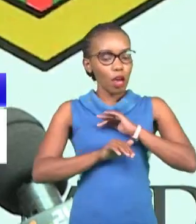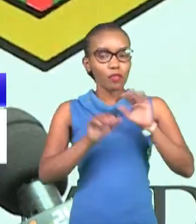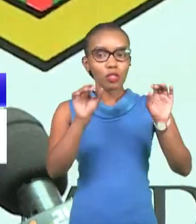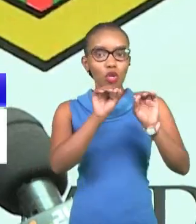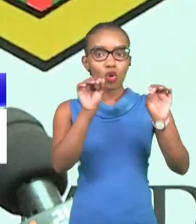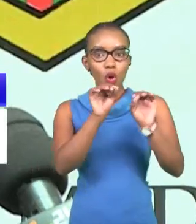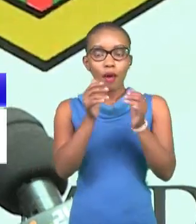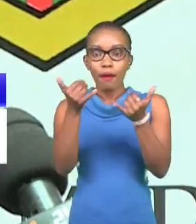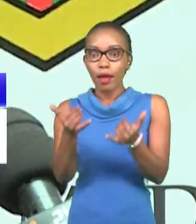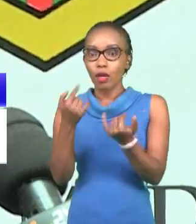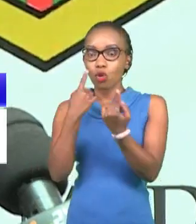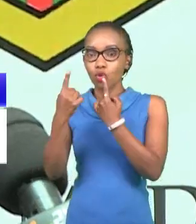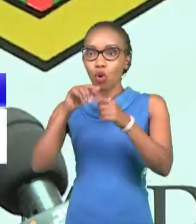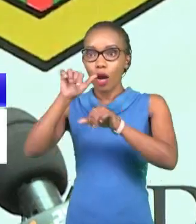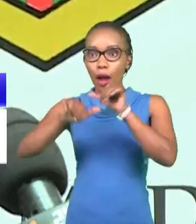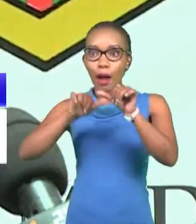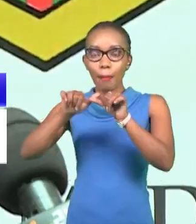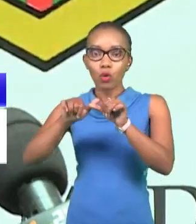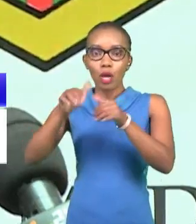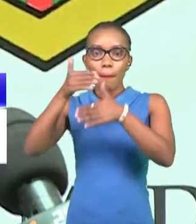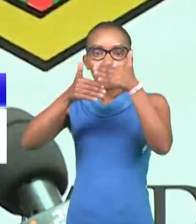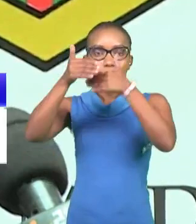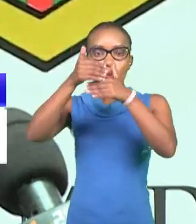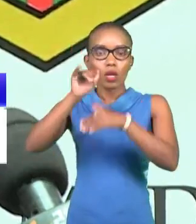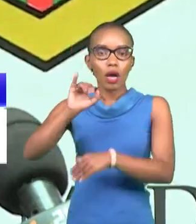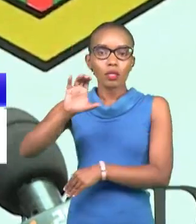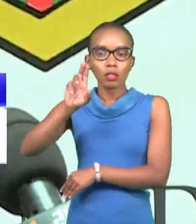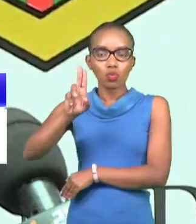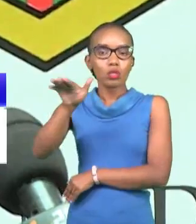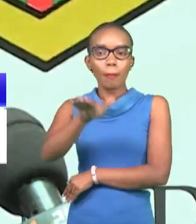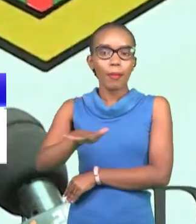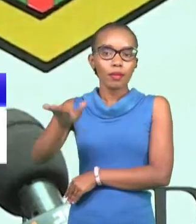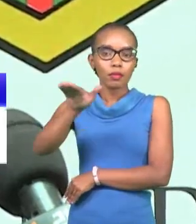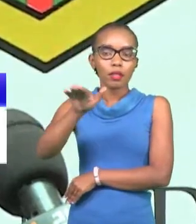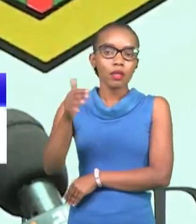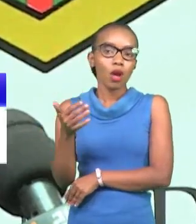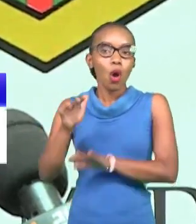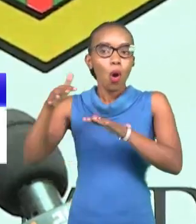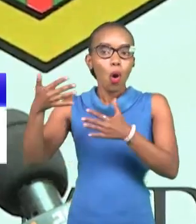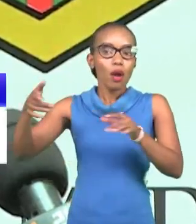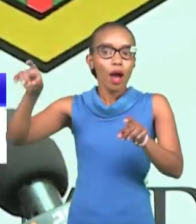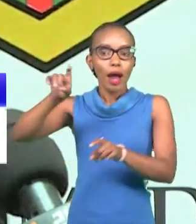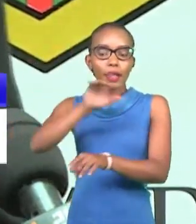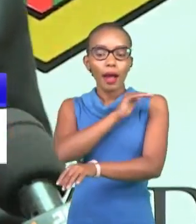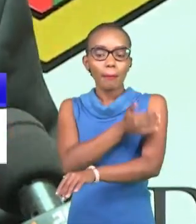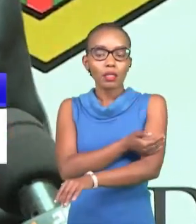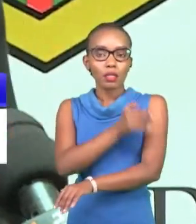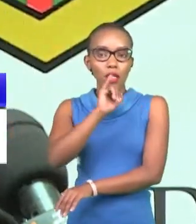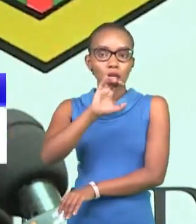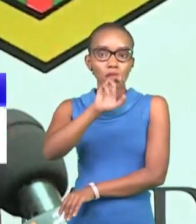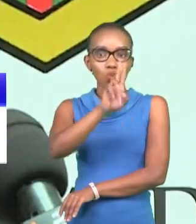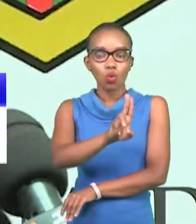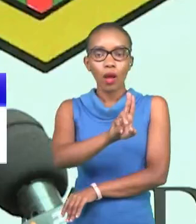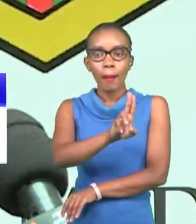as you're talking about expanding and building ICU spaces or increasing the ICU capacity,